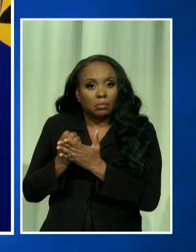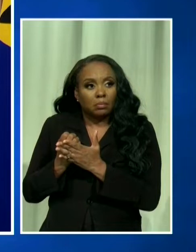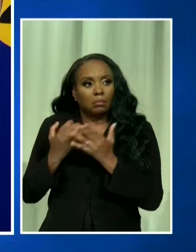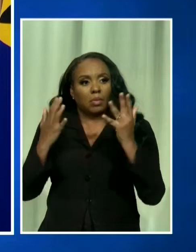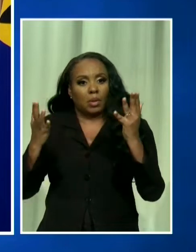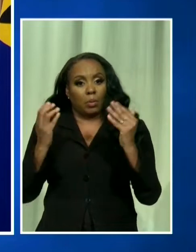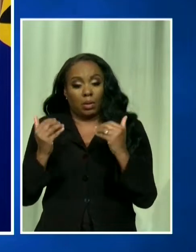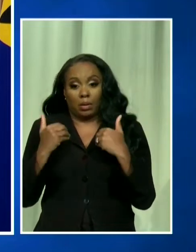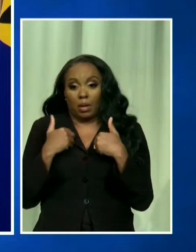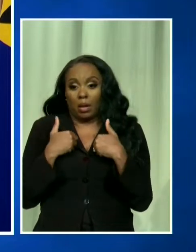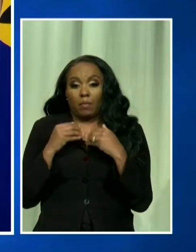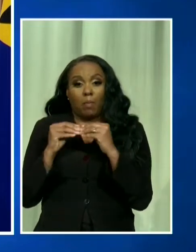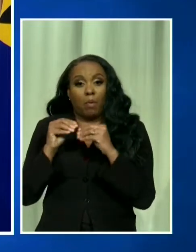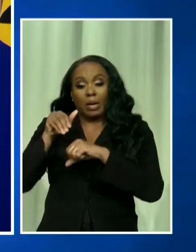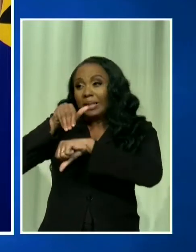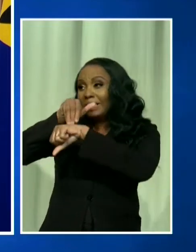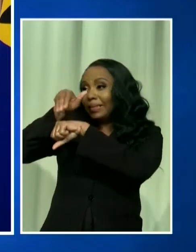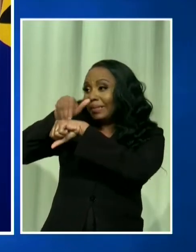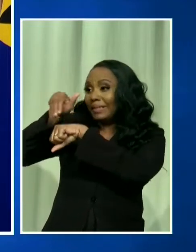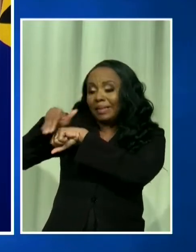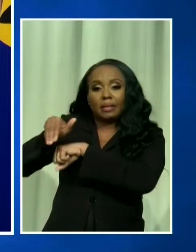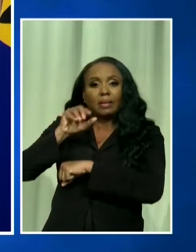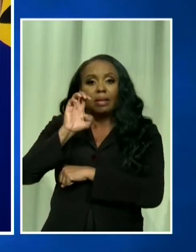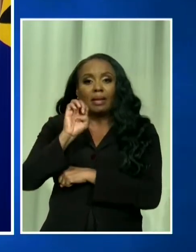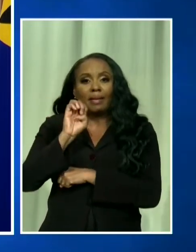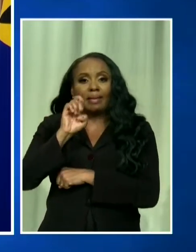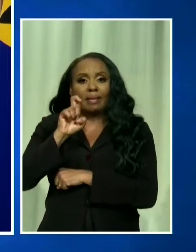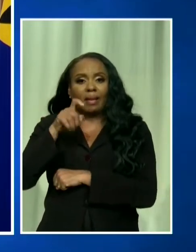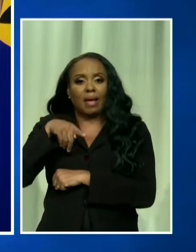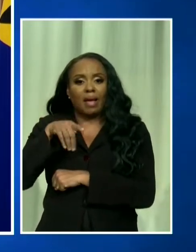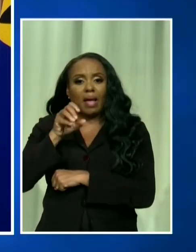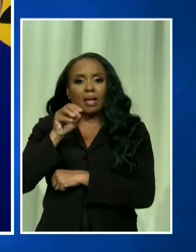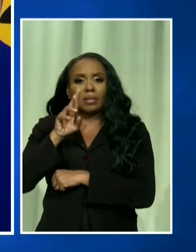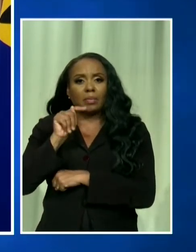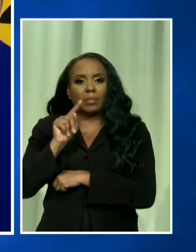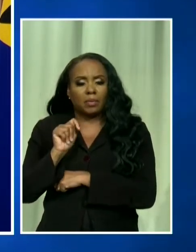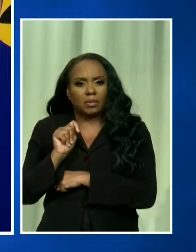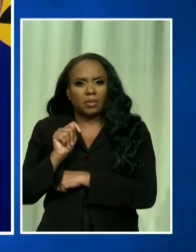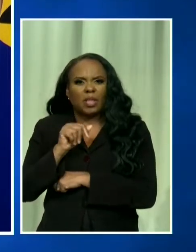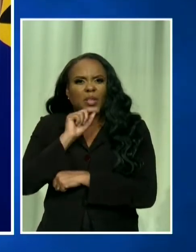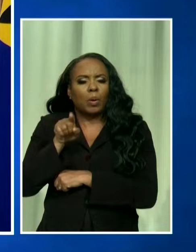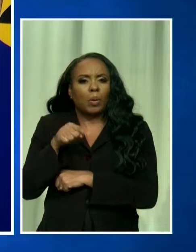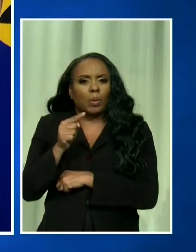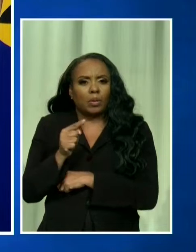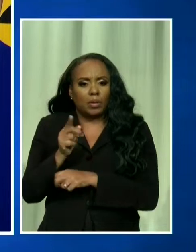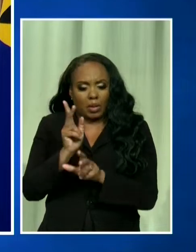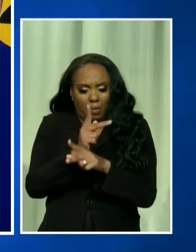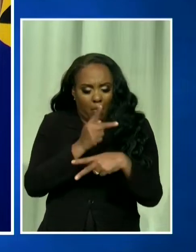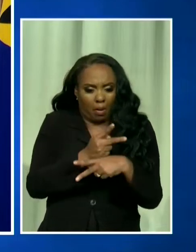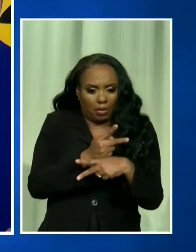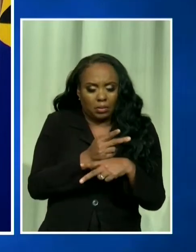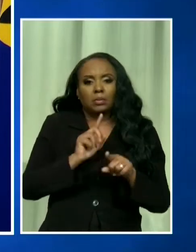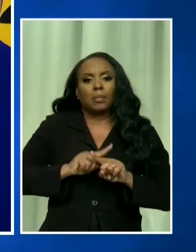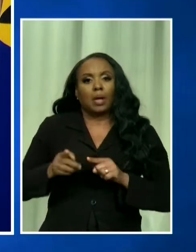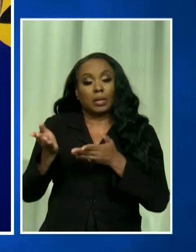now has to become a critical element, not just of physical goods, but exports of